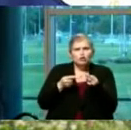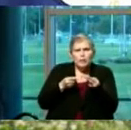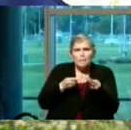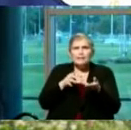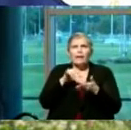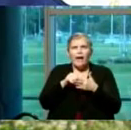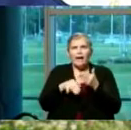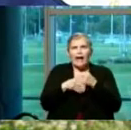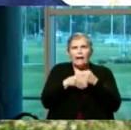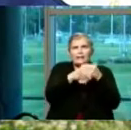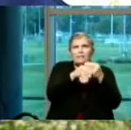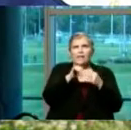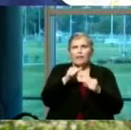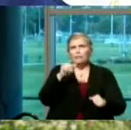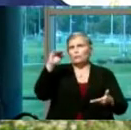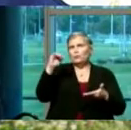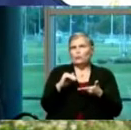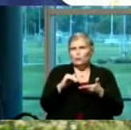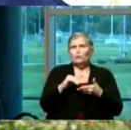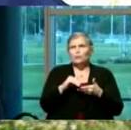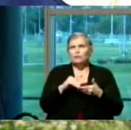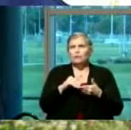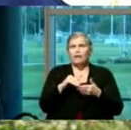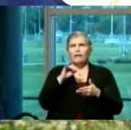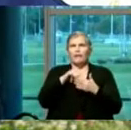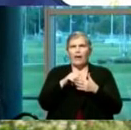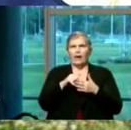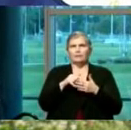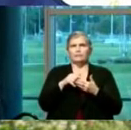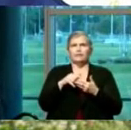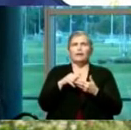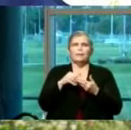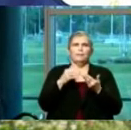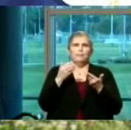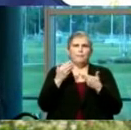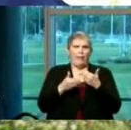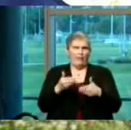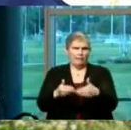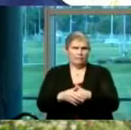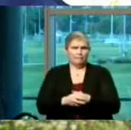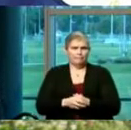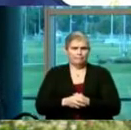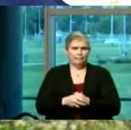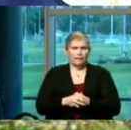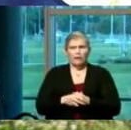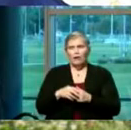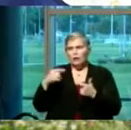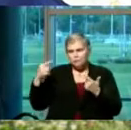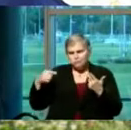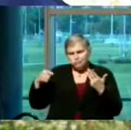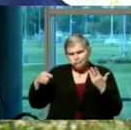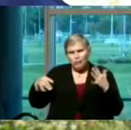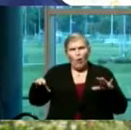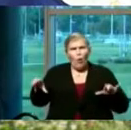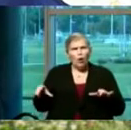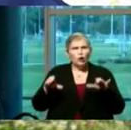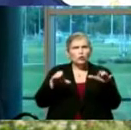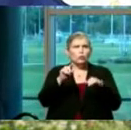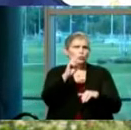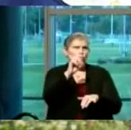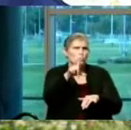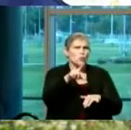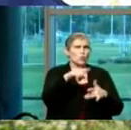can reduce enteric methane. All of these programs and tools are